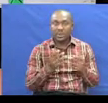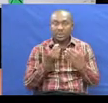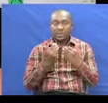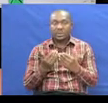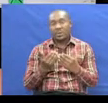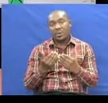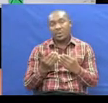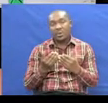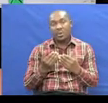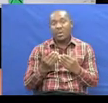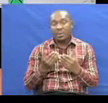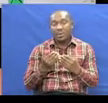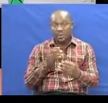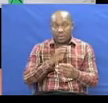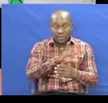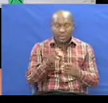some questions,